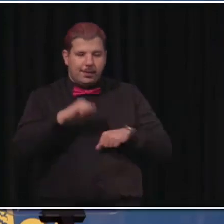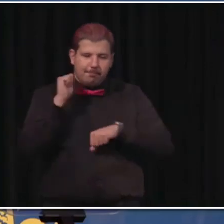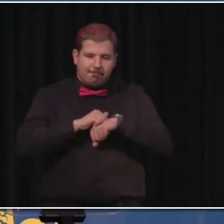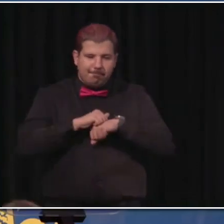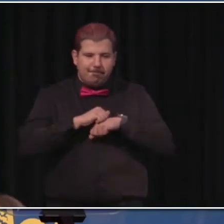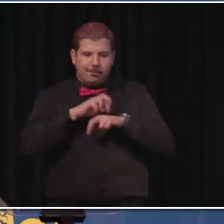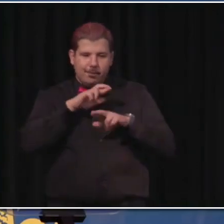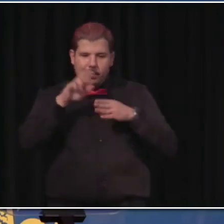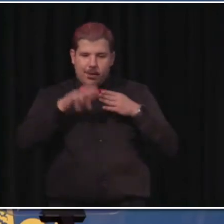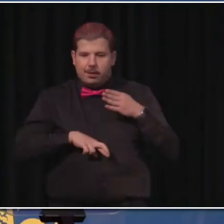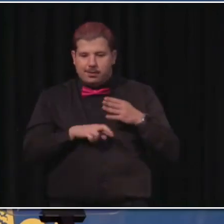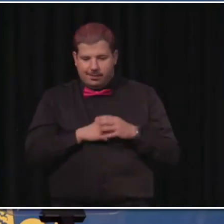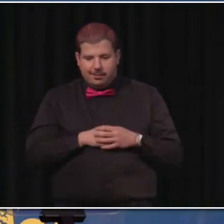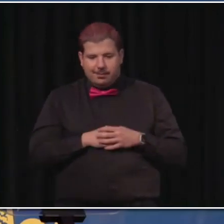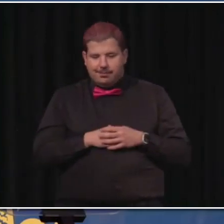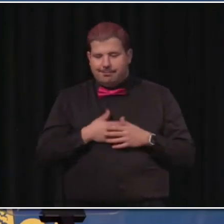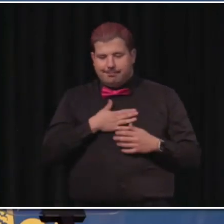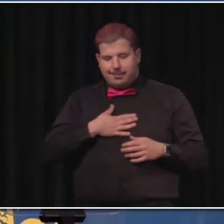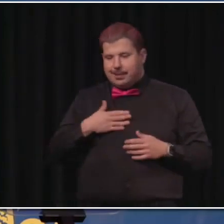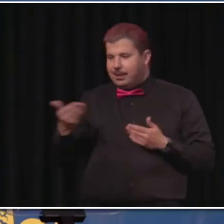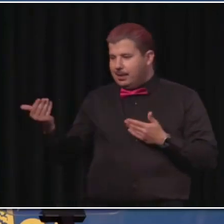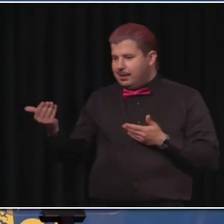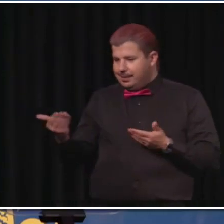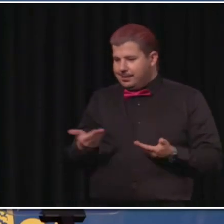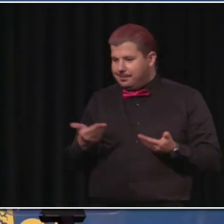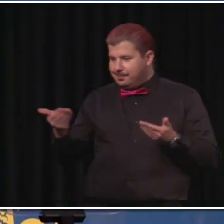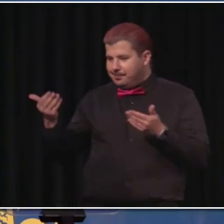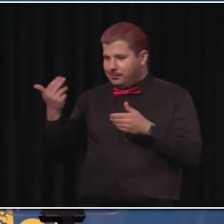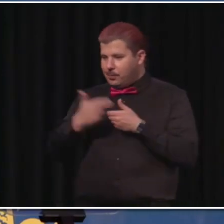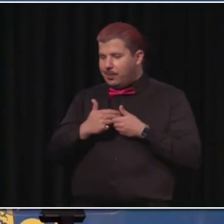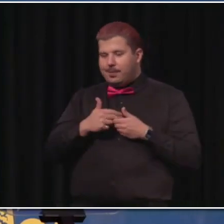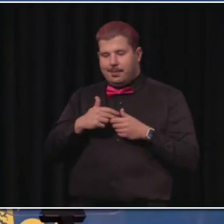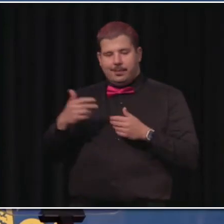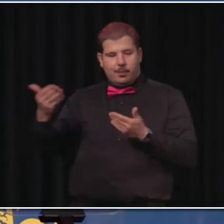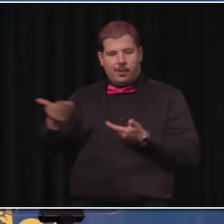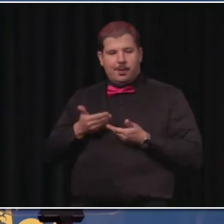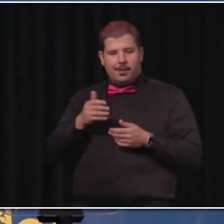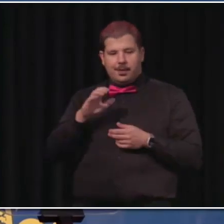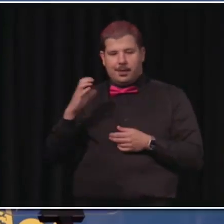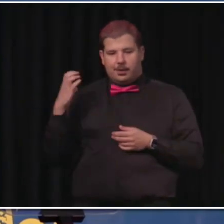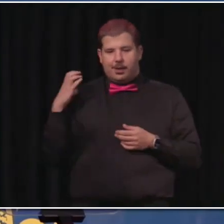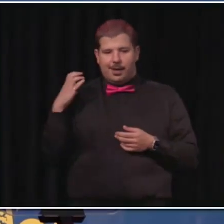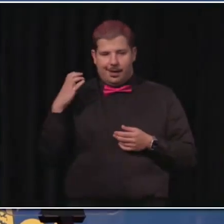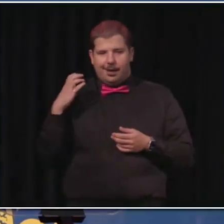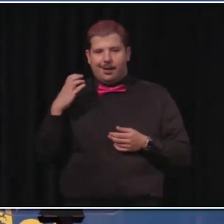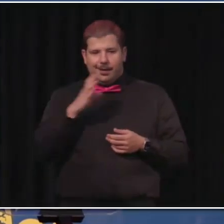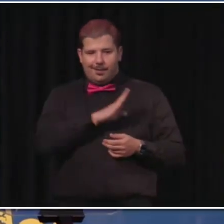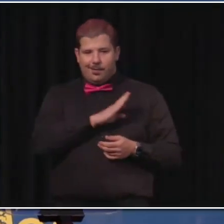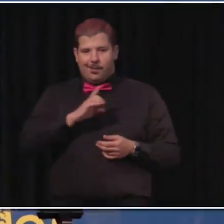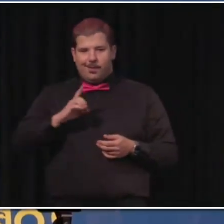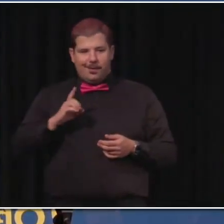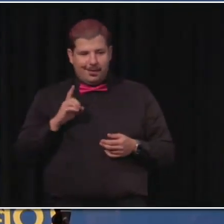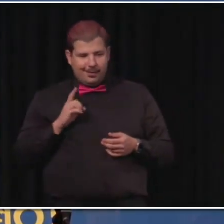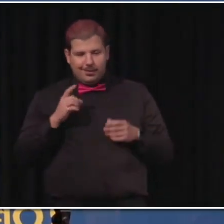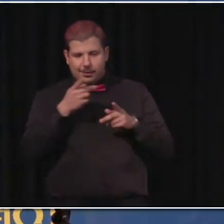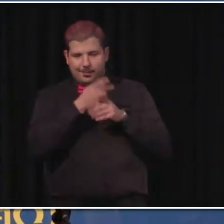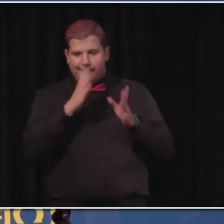results. So please join me in welcoming the chair of the San Diego County Board of Supervisors,